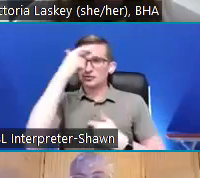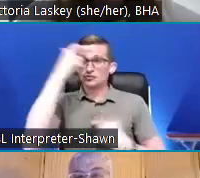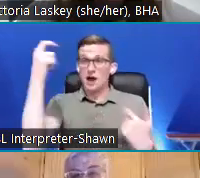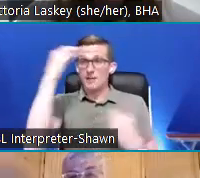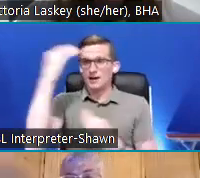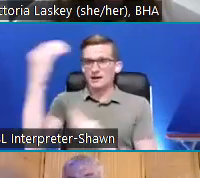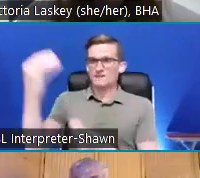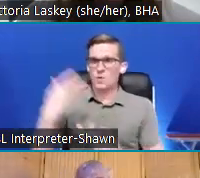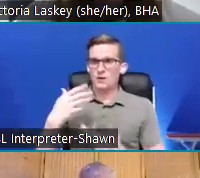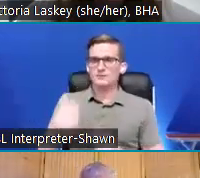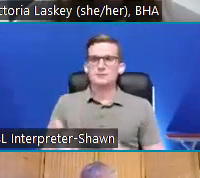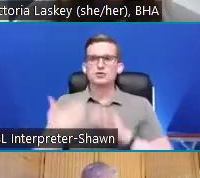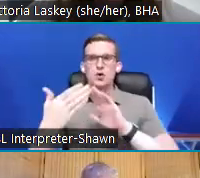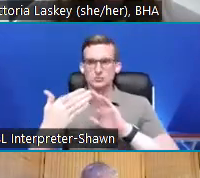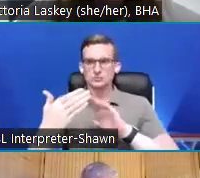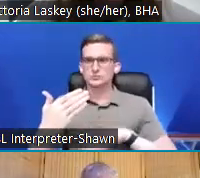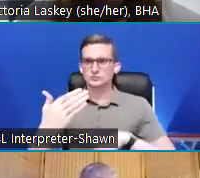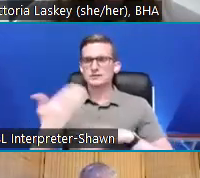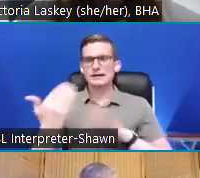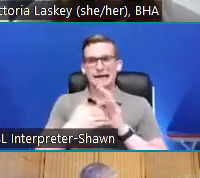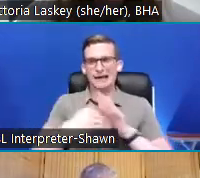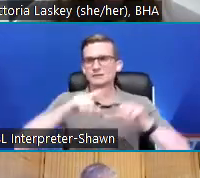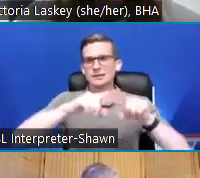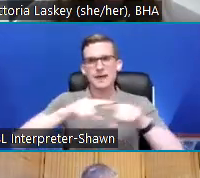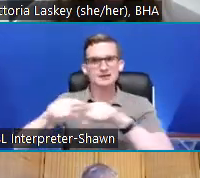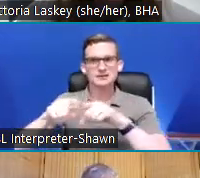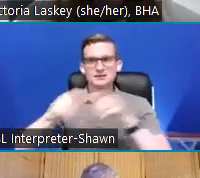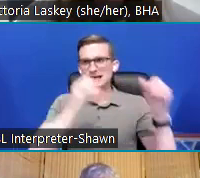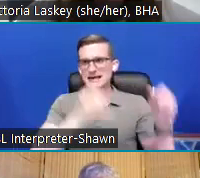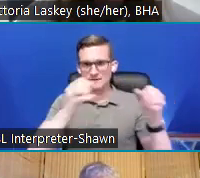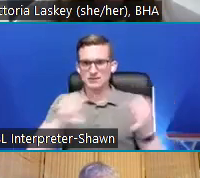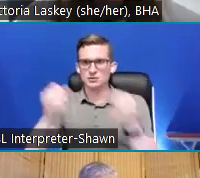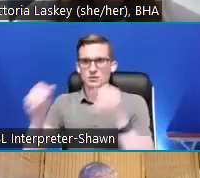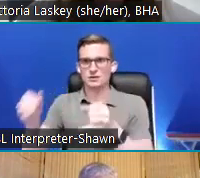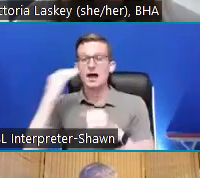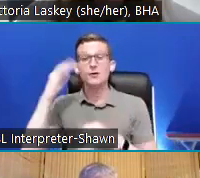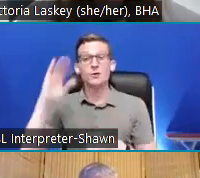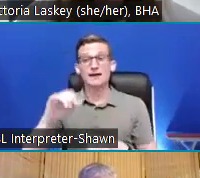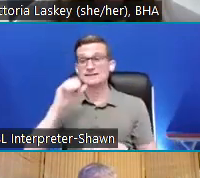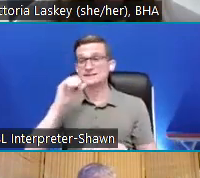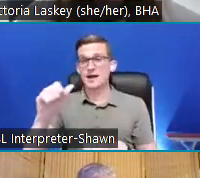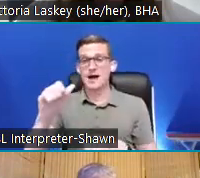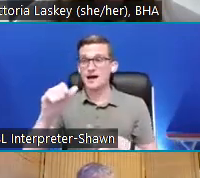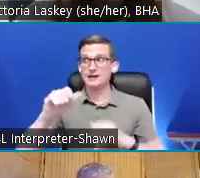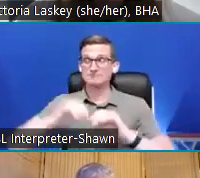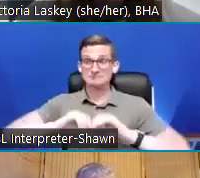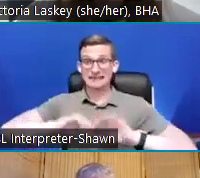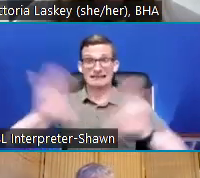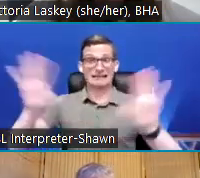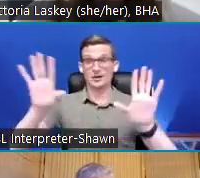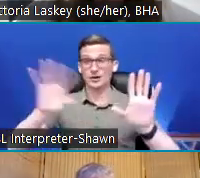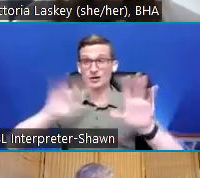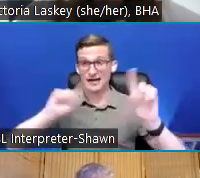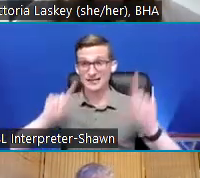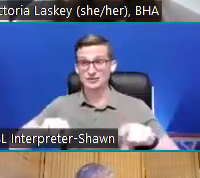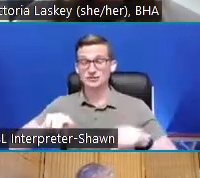by individual. So I know that's not a definitive answer.